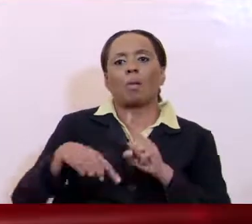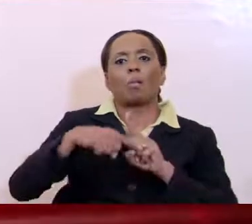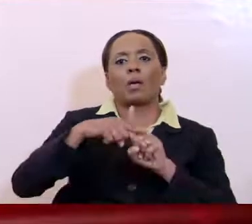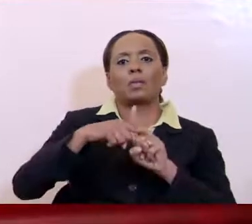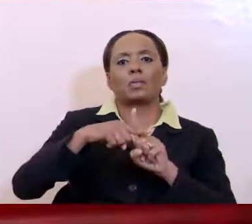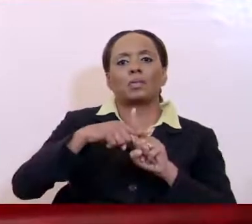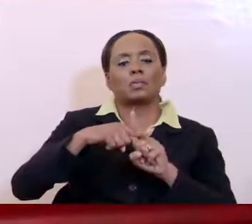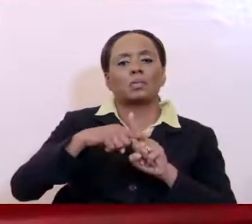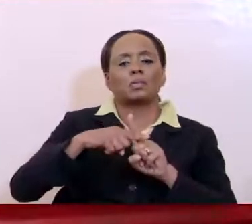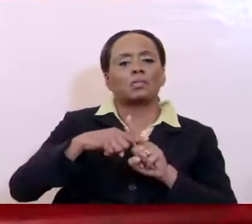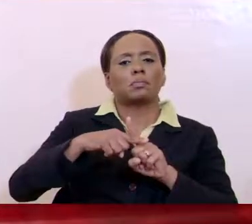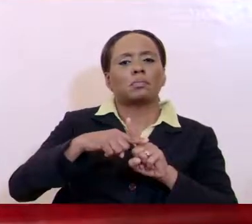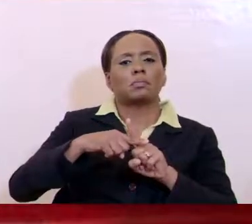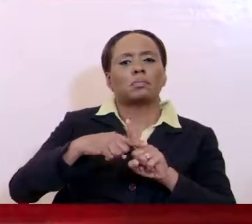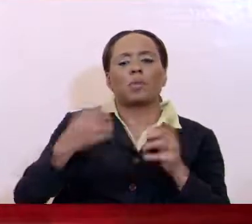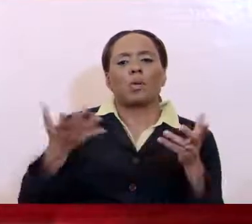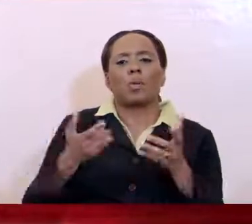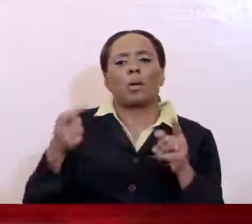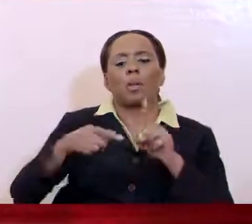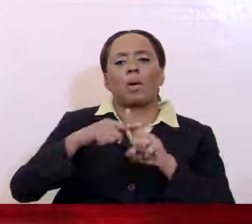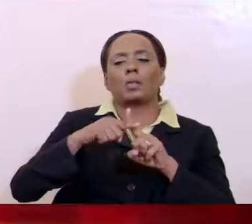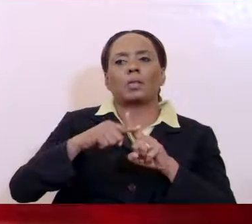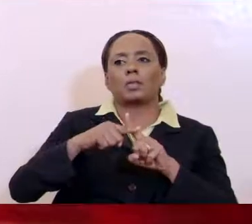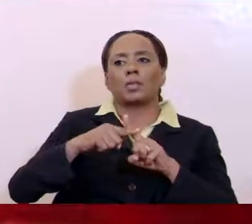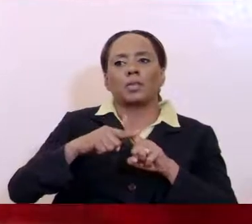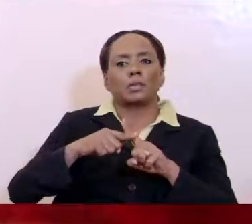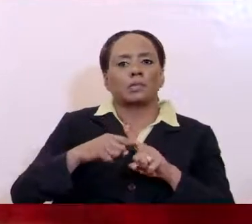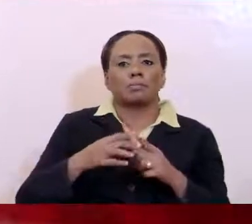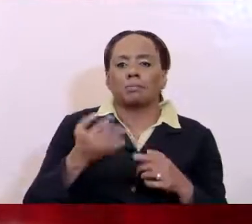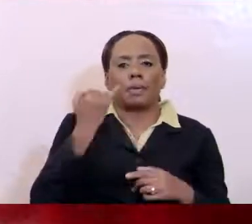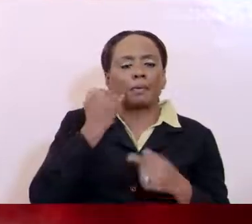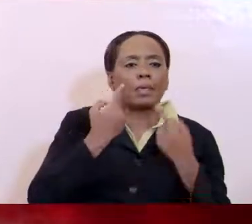your professional assessment of it? Was it successful?